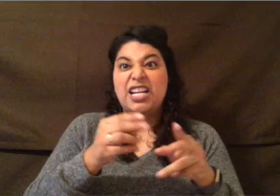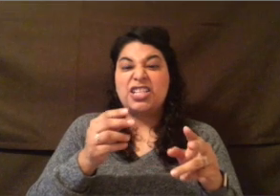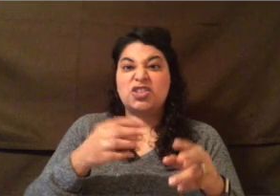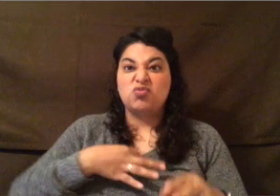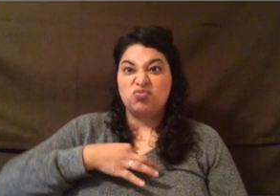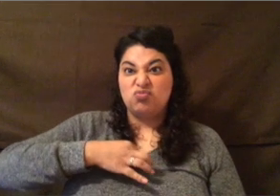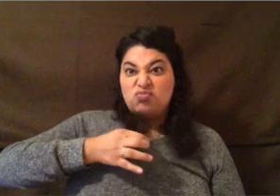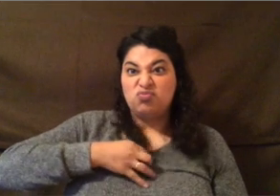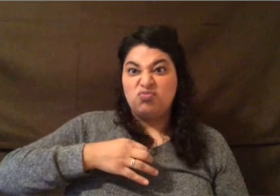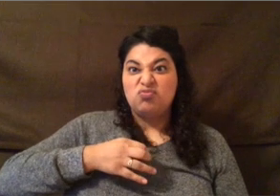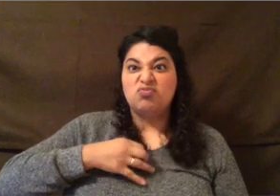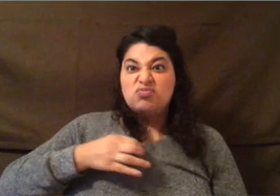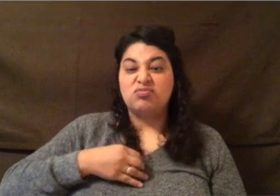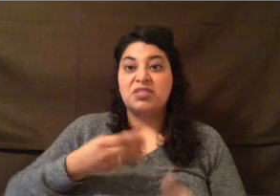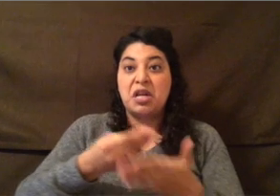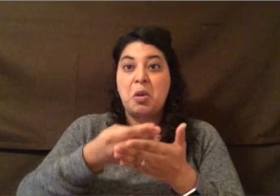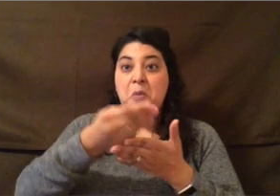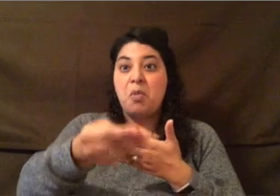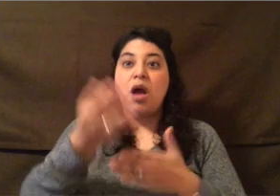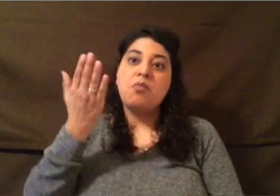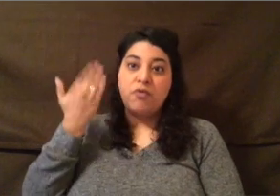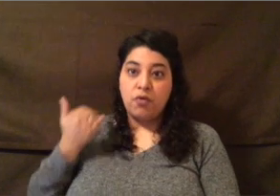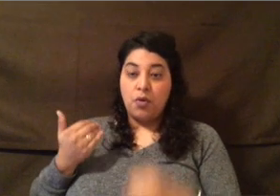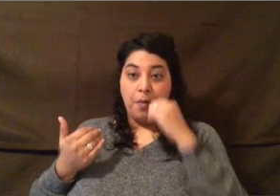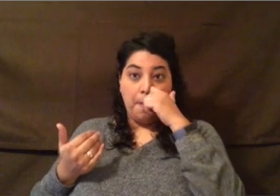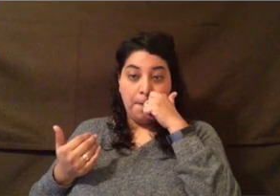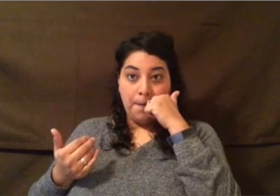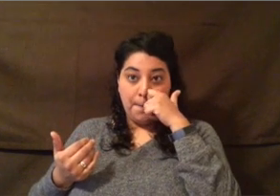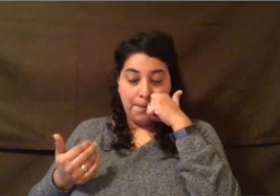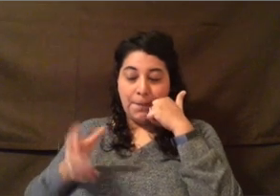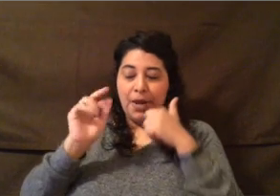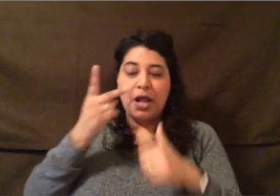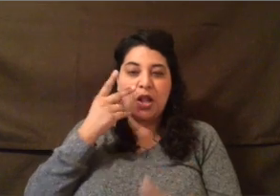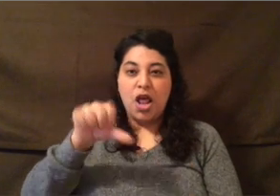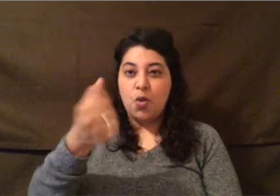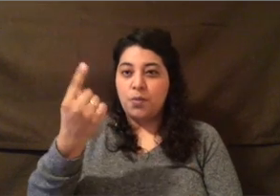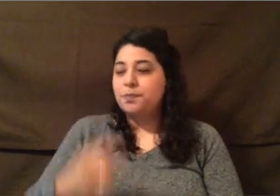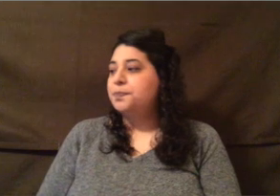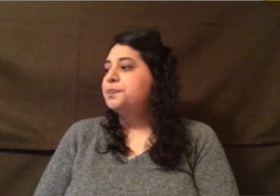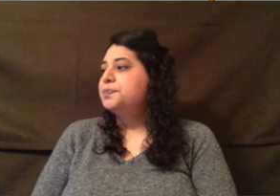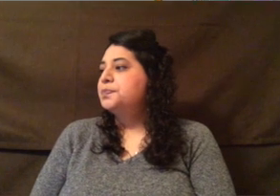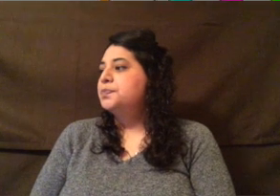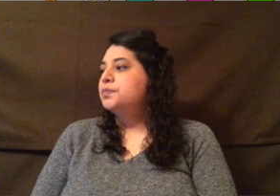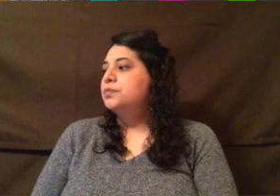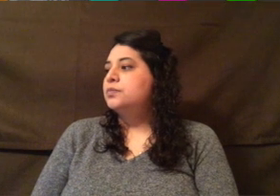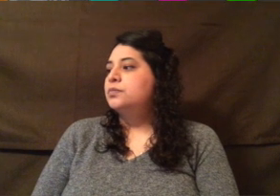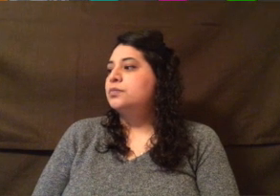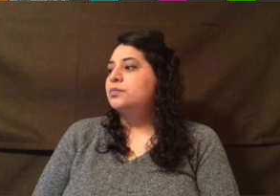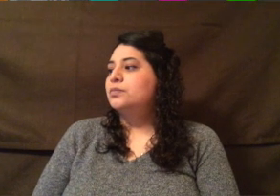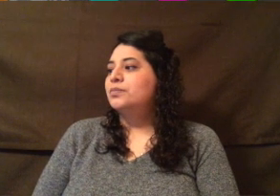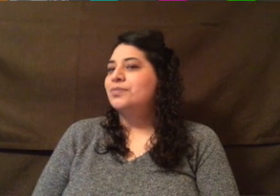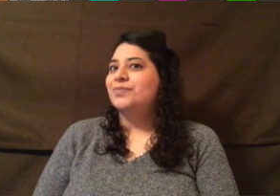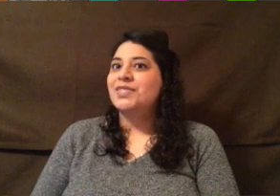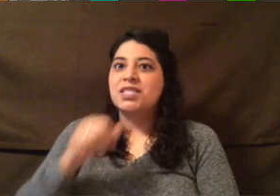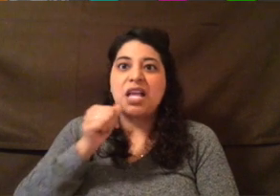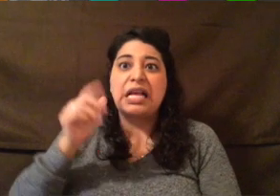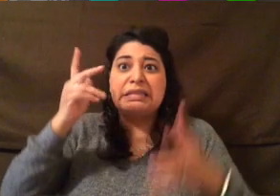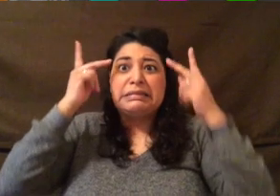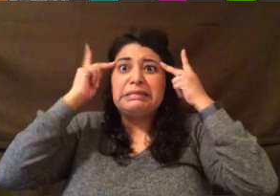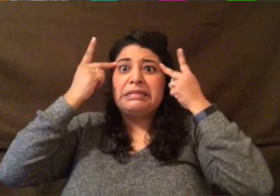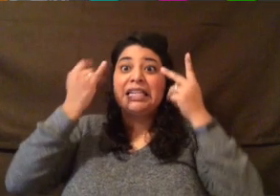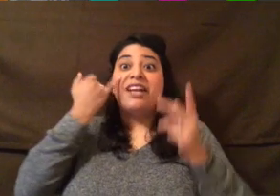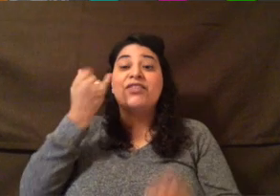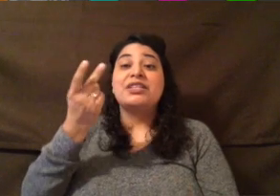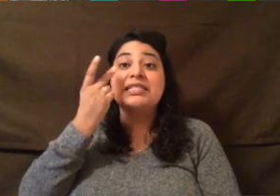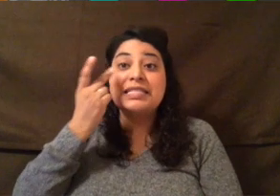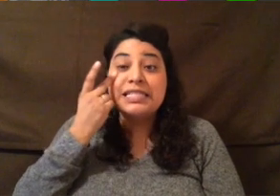of shirts that have been purchased. Okay, let's take a look at another one. I don't want you to freak out if you see